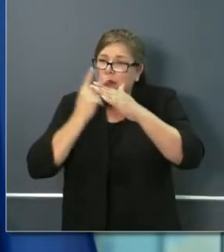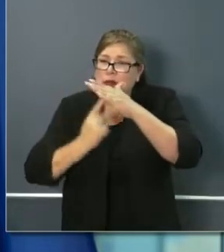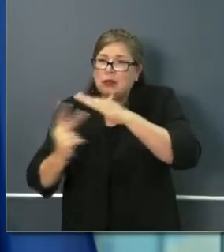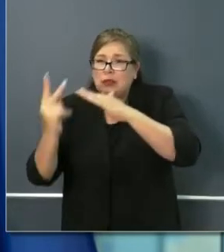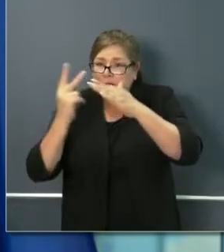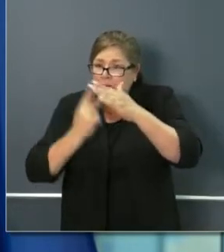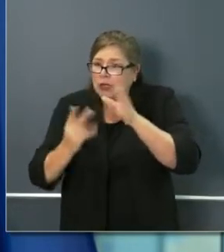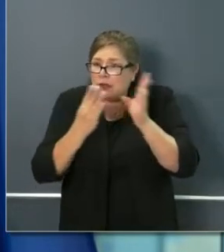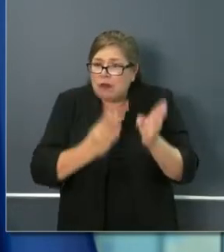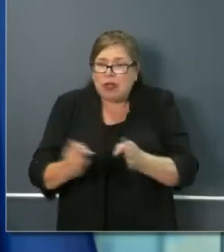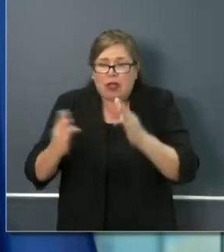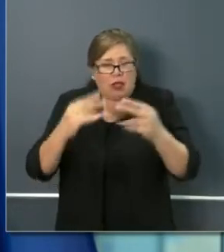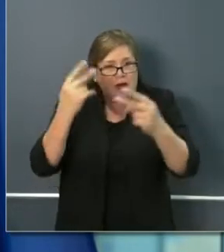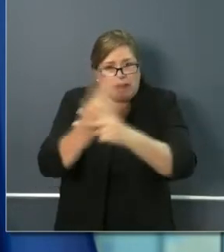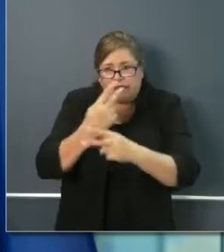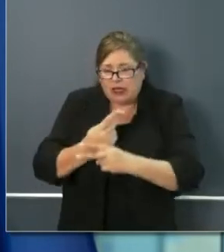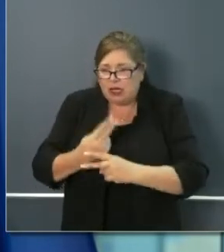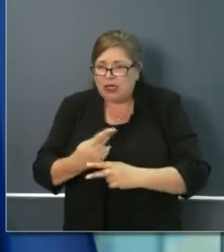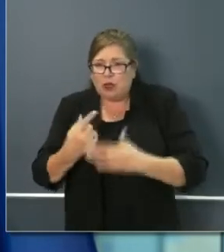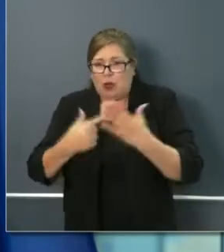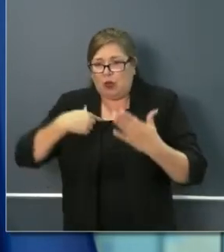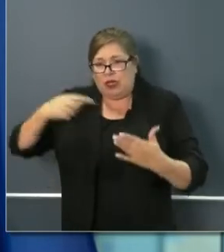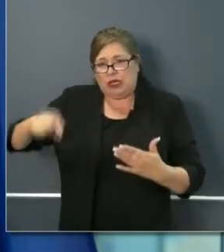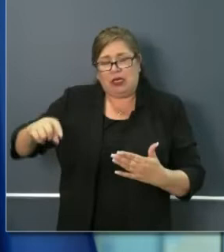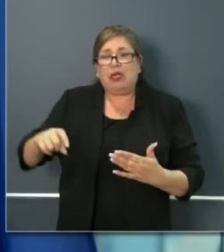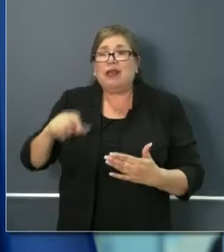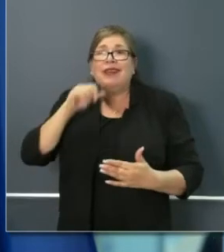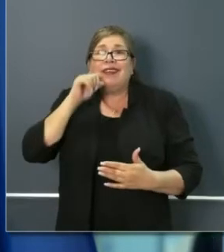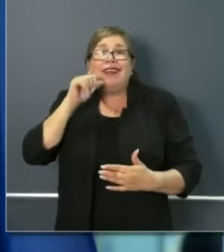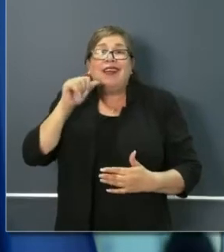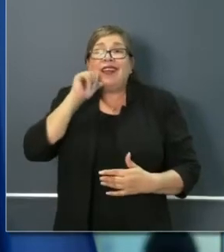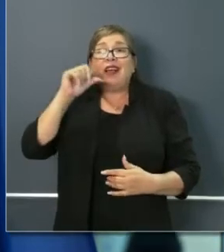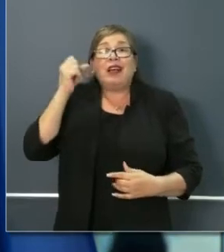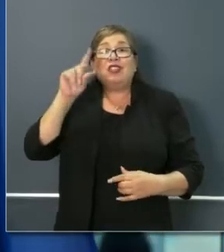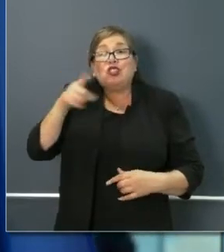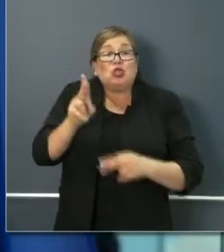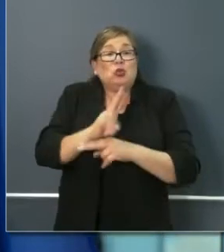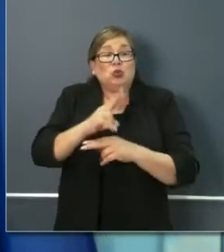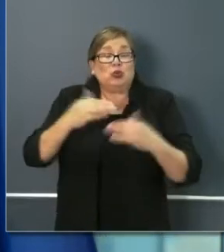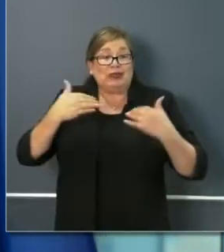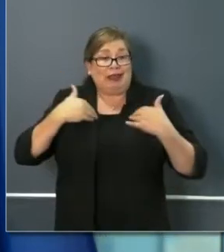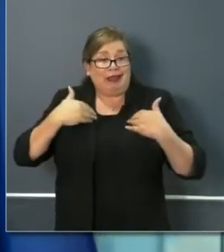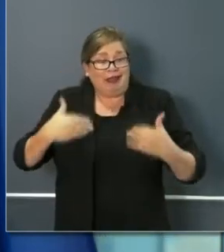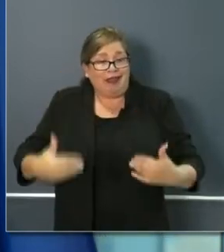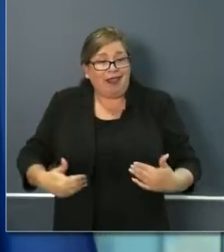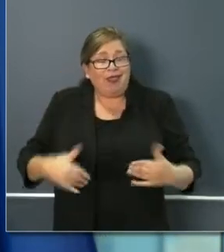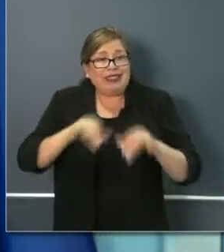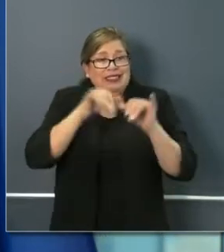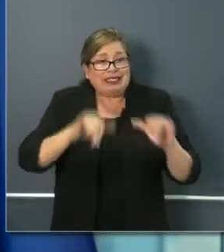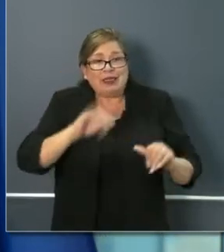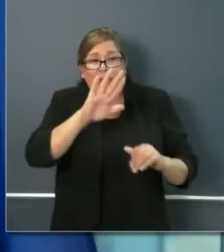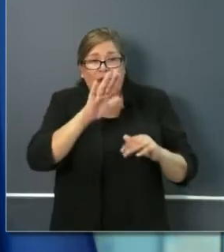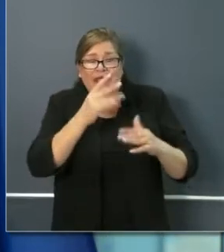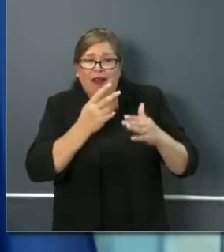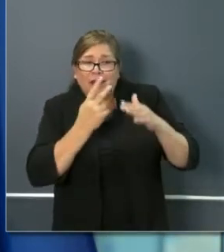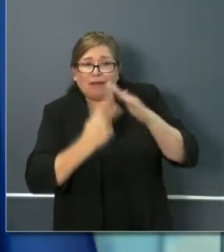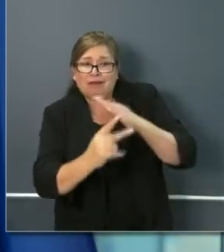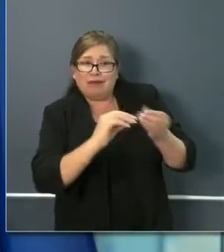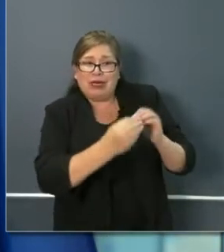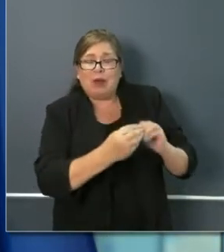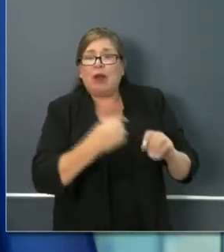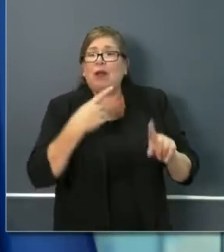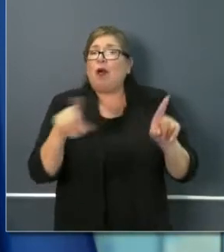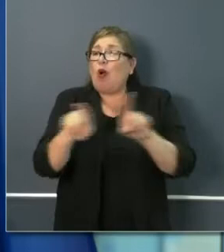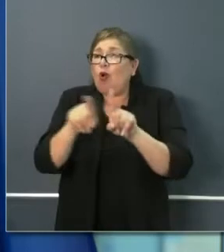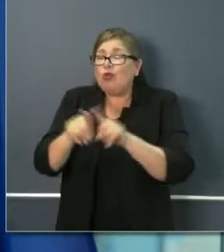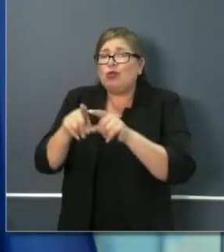not just our traditional health system modeling, but supplementing it with geographic movement and information that's publicly